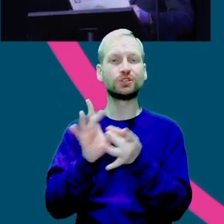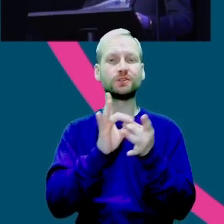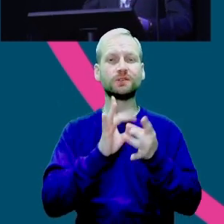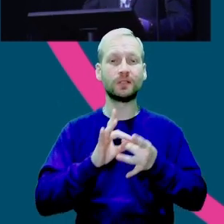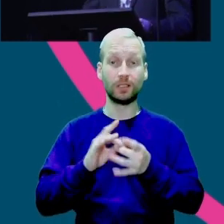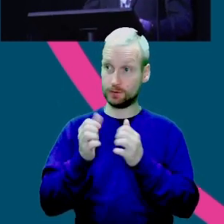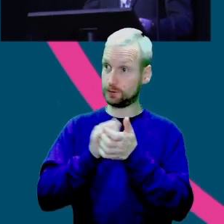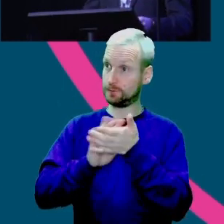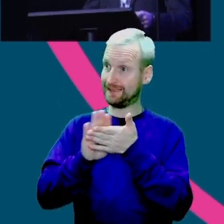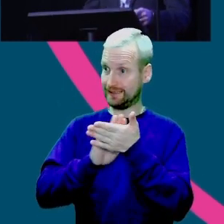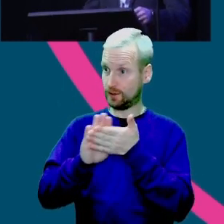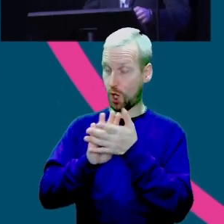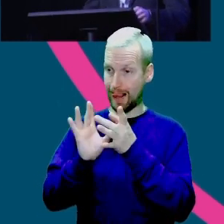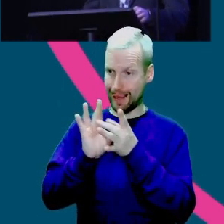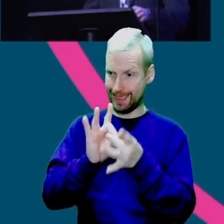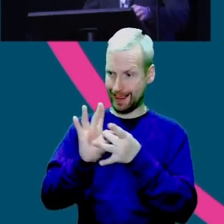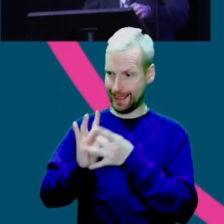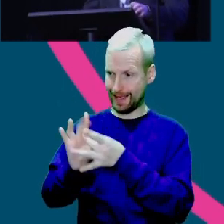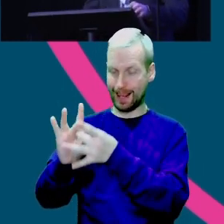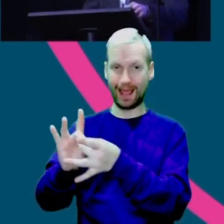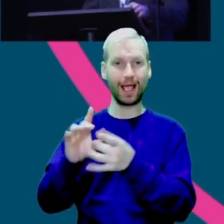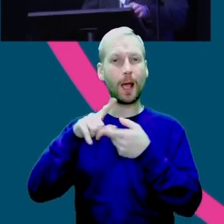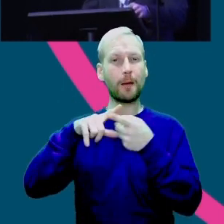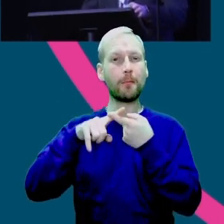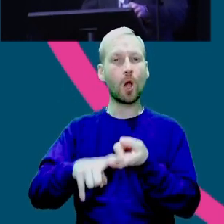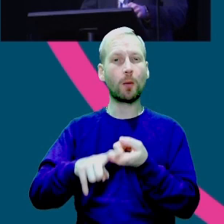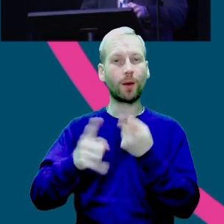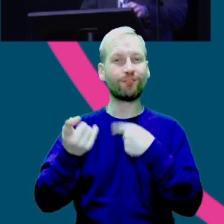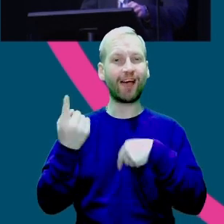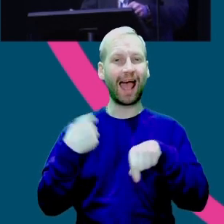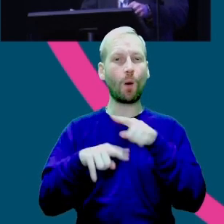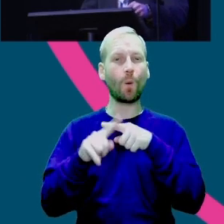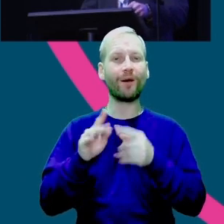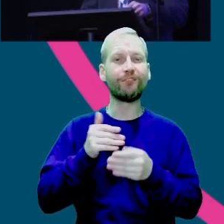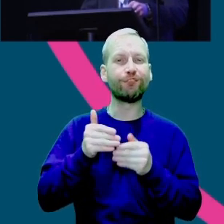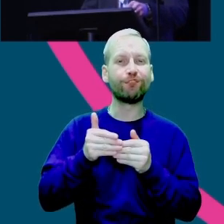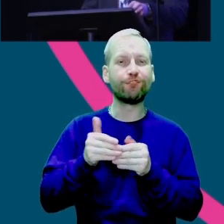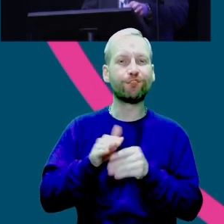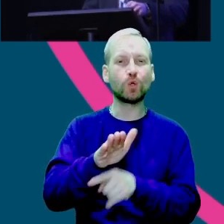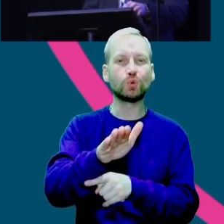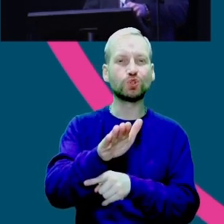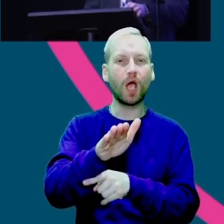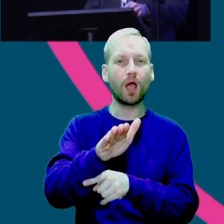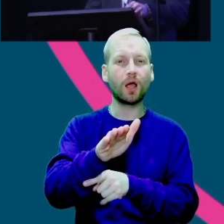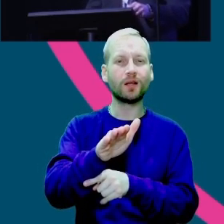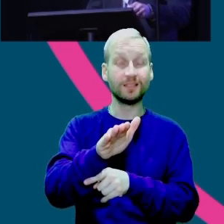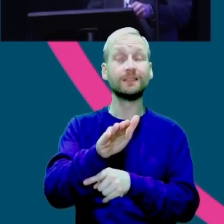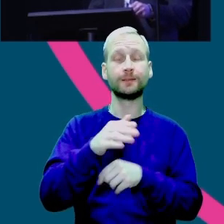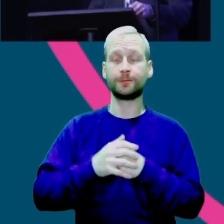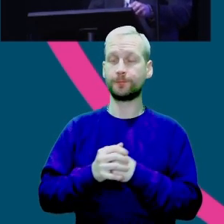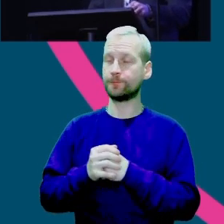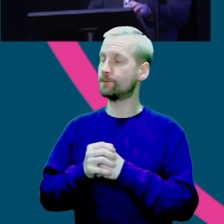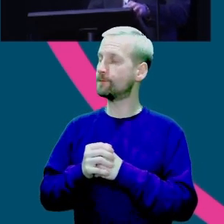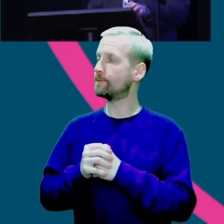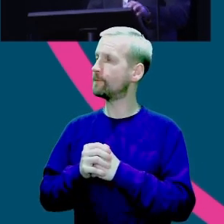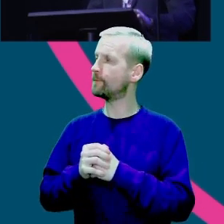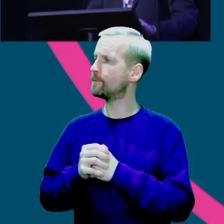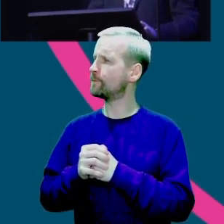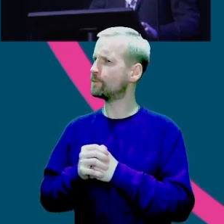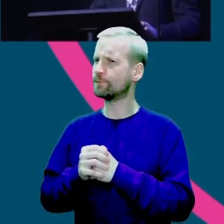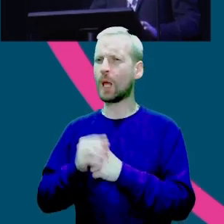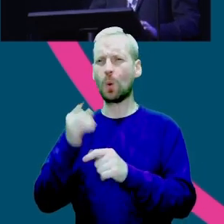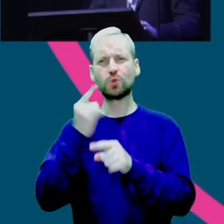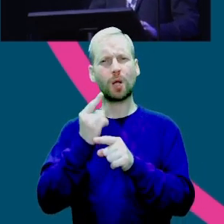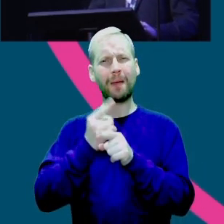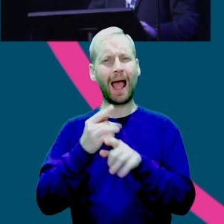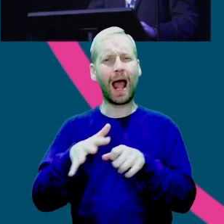thing is permanent for our future. On the next slide, we talk about layout options that we explored for